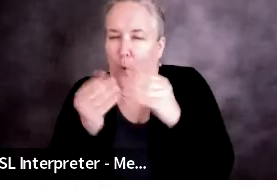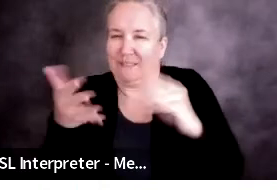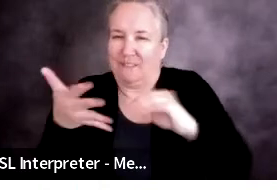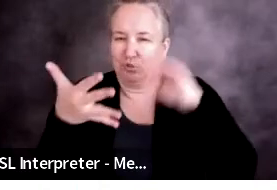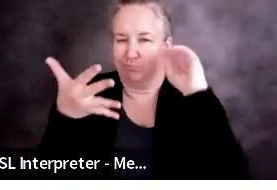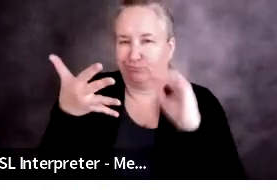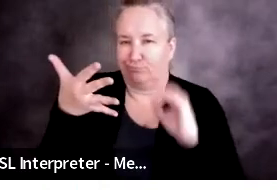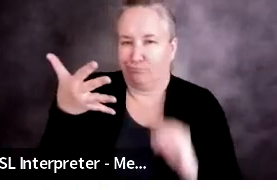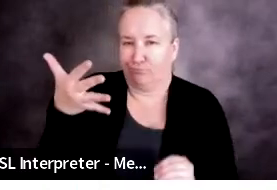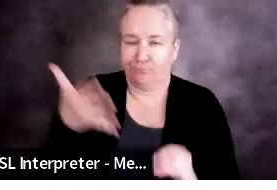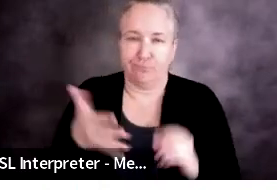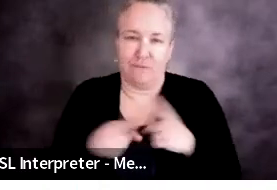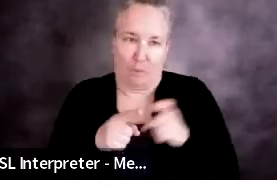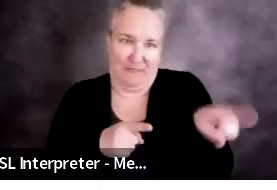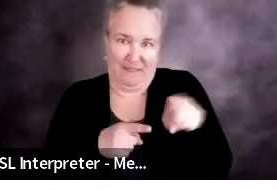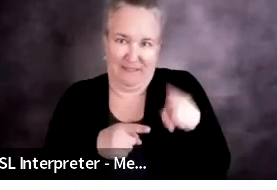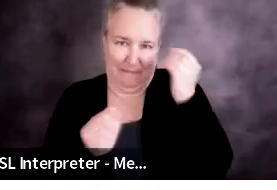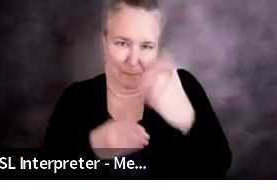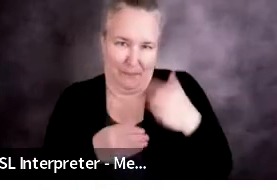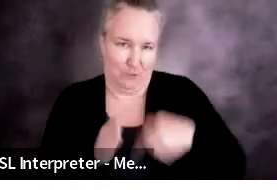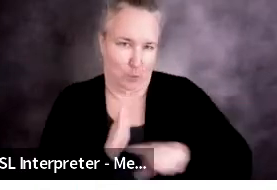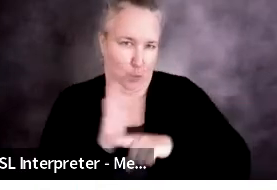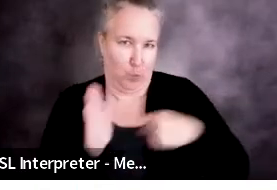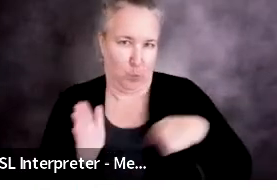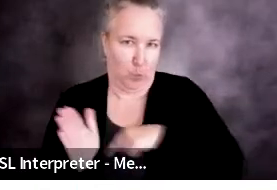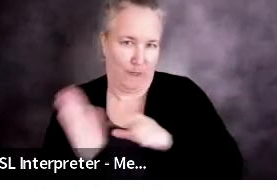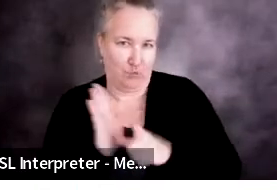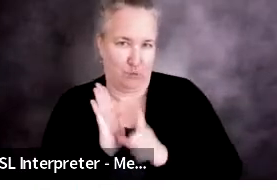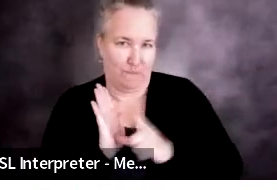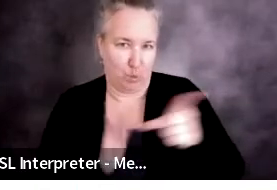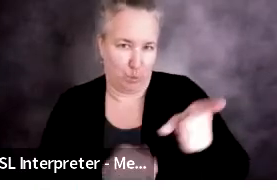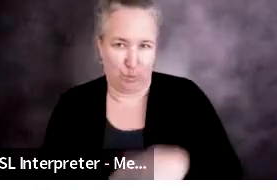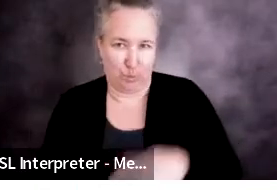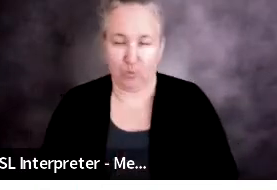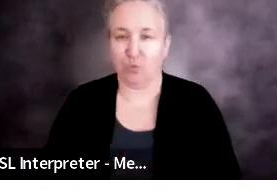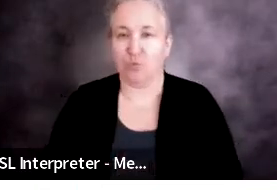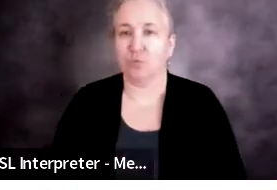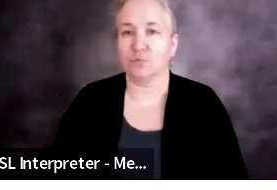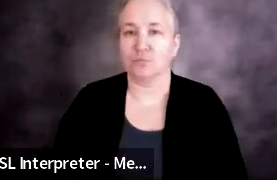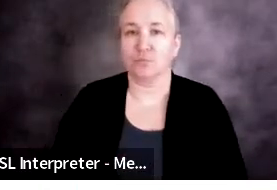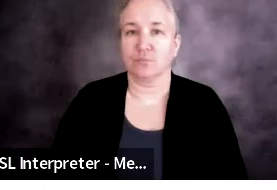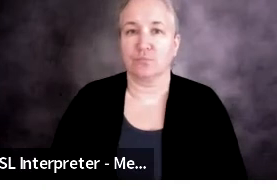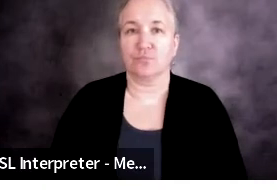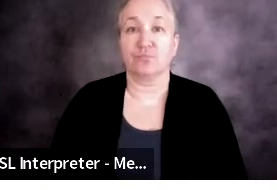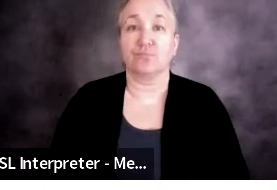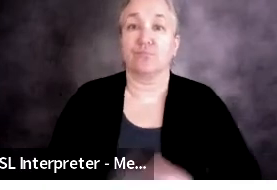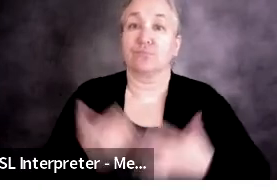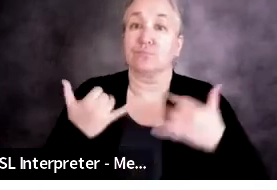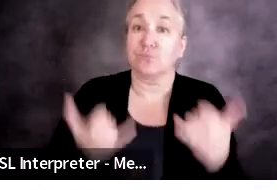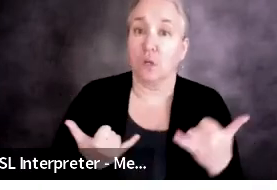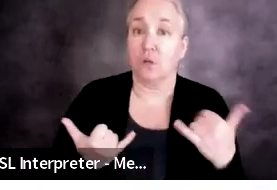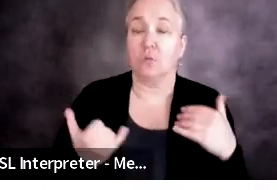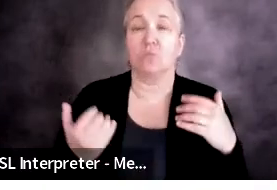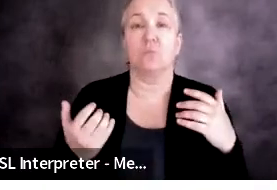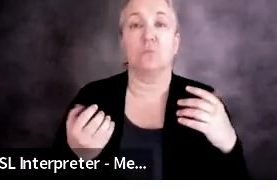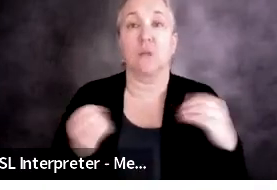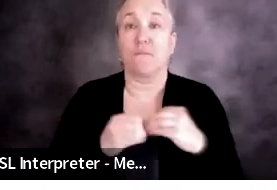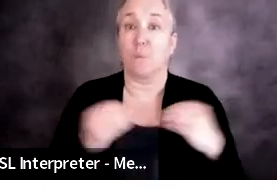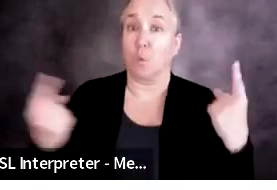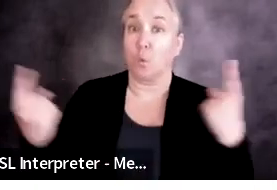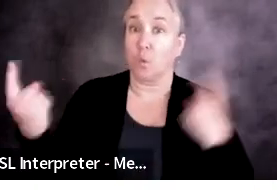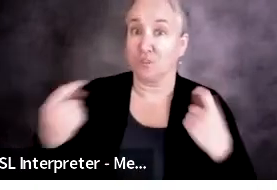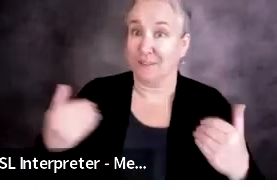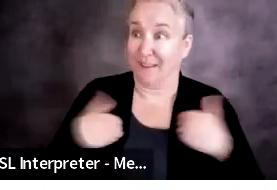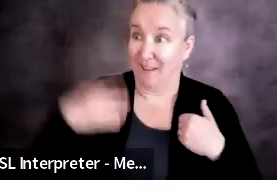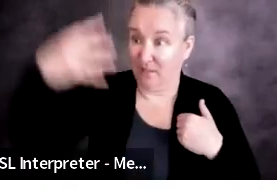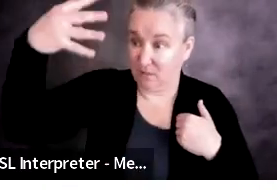the information that we went over. We will now take time to answer some of the questions that